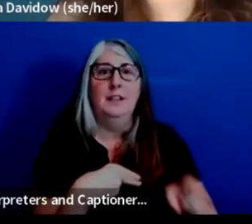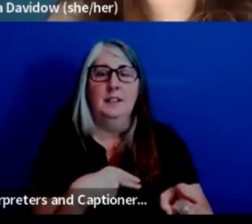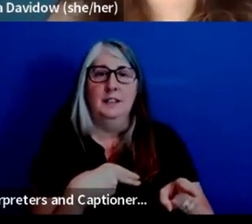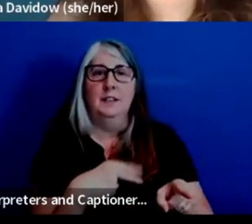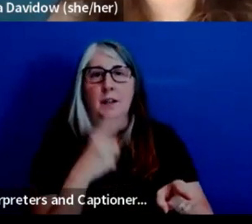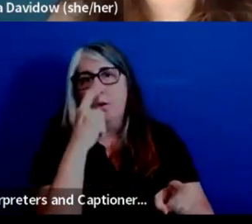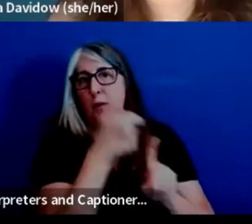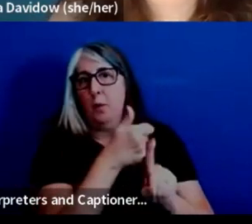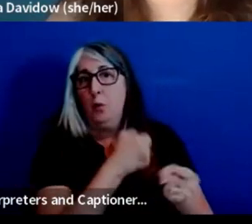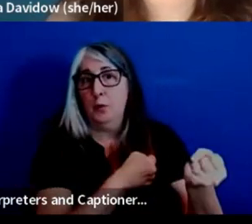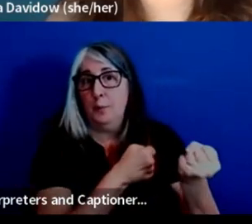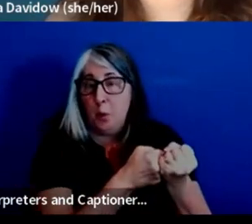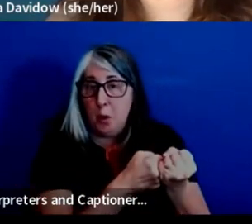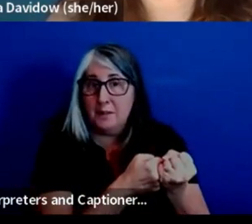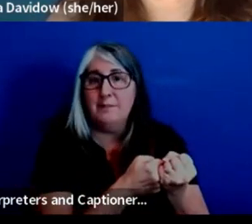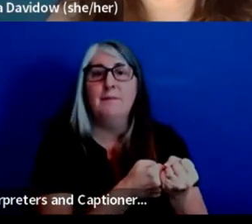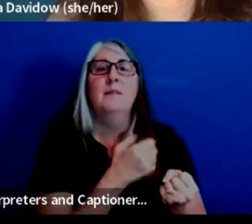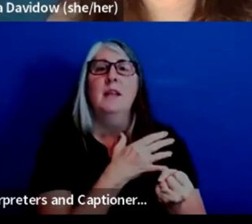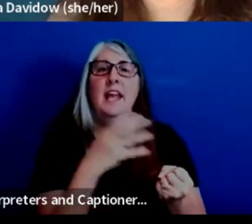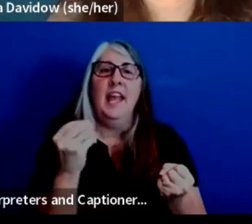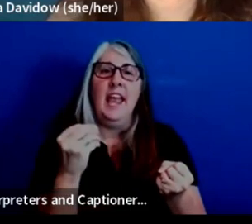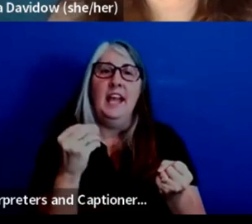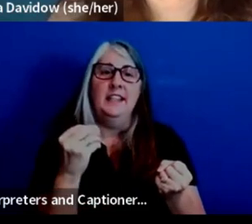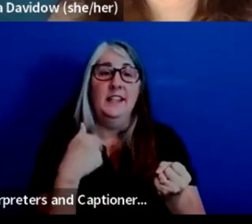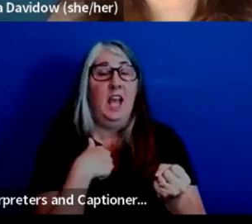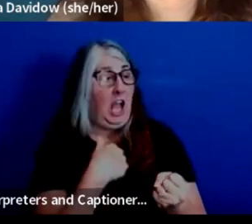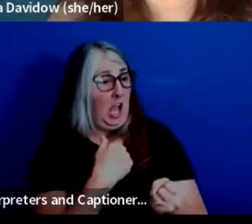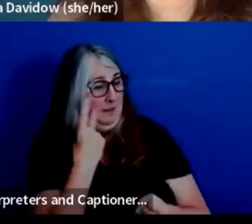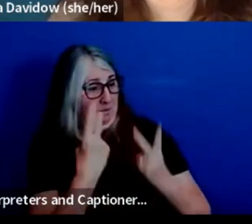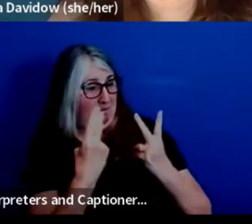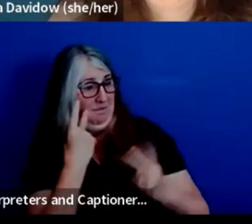own support. And I got to witness them,